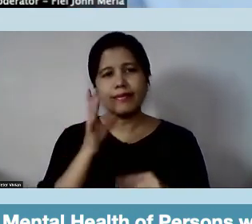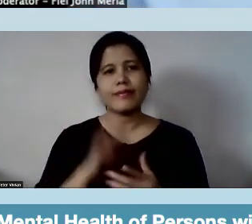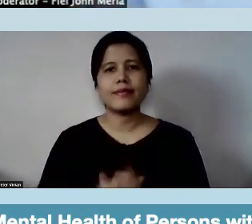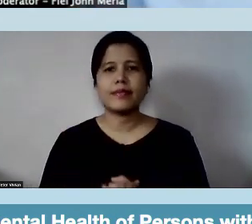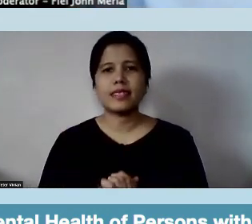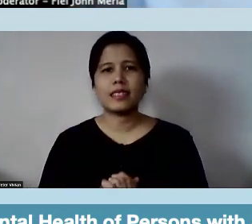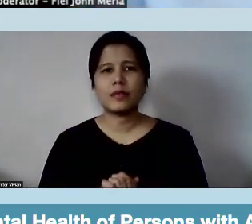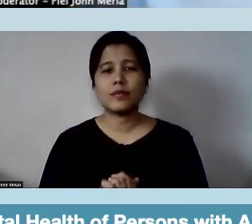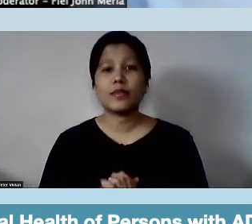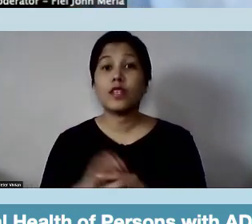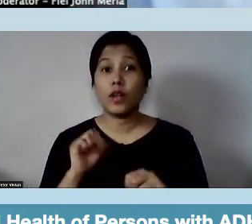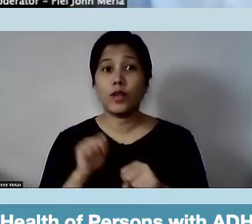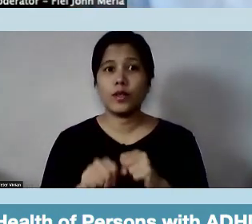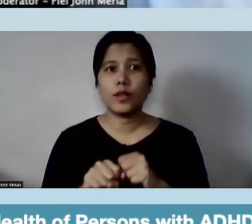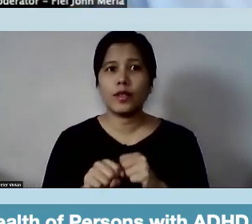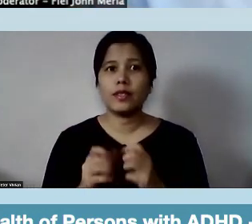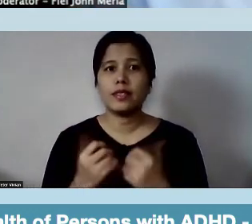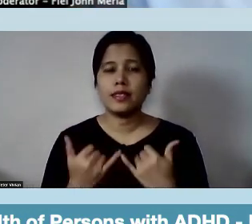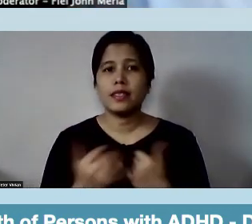So,